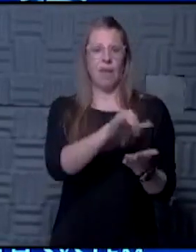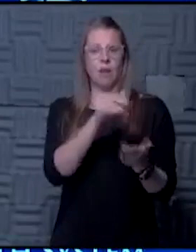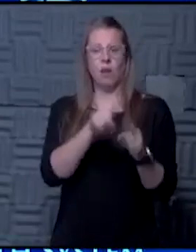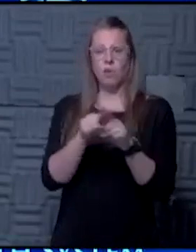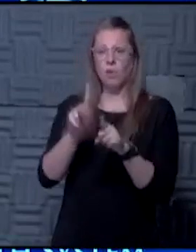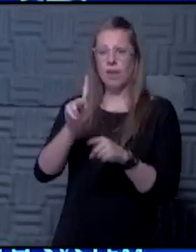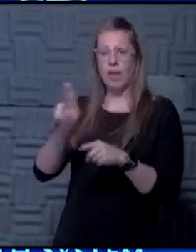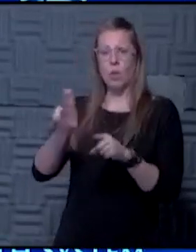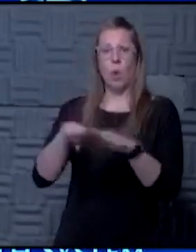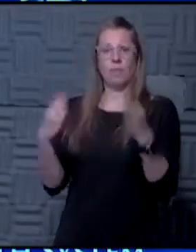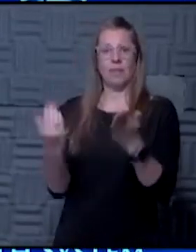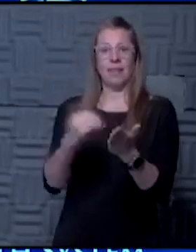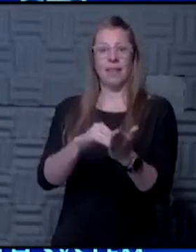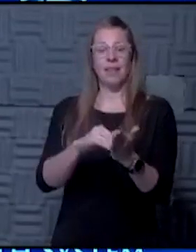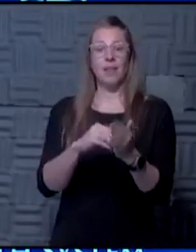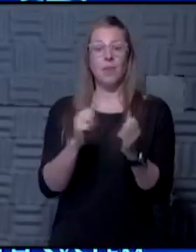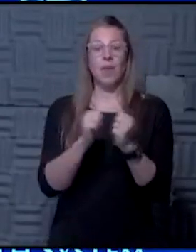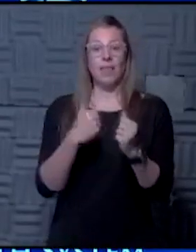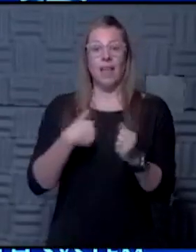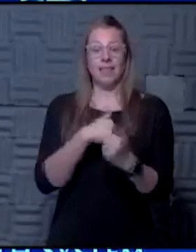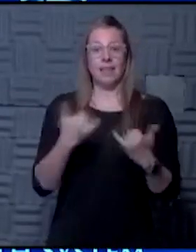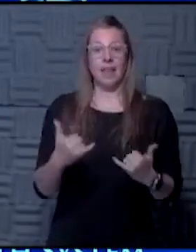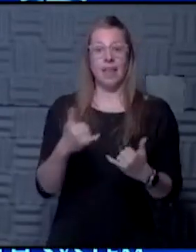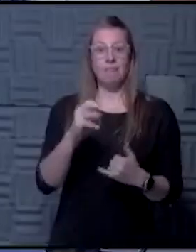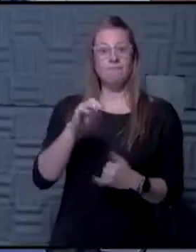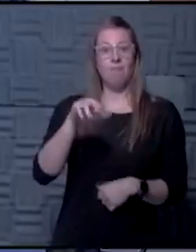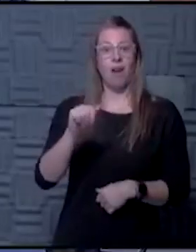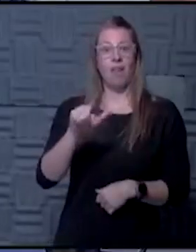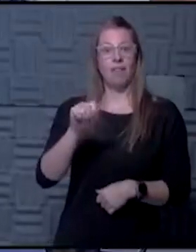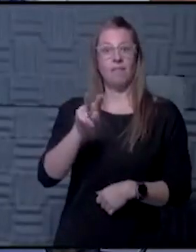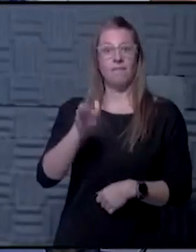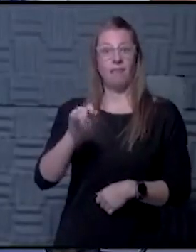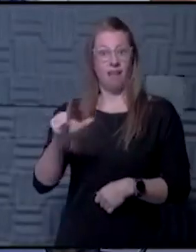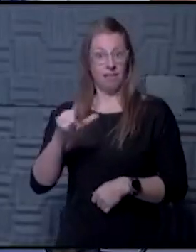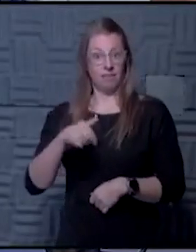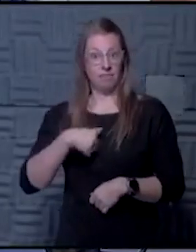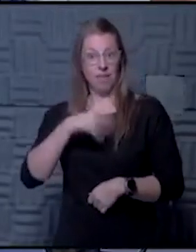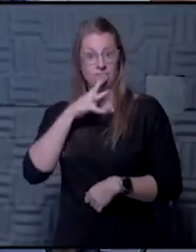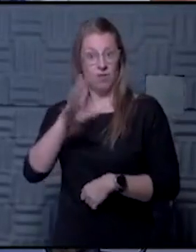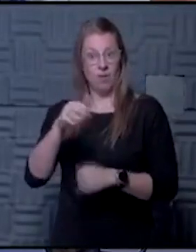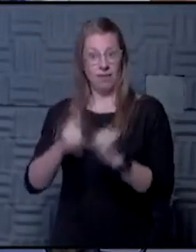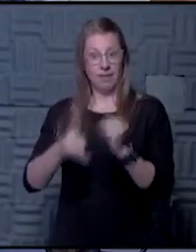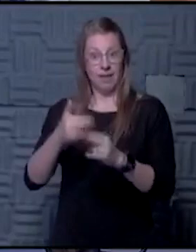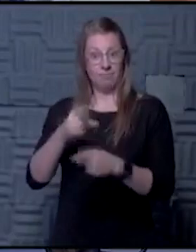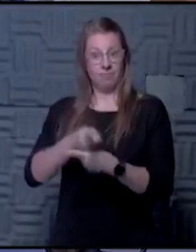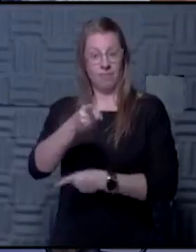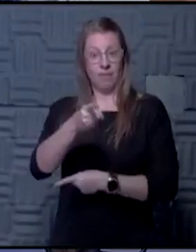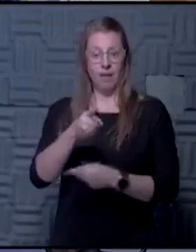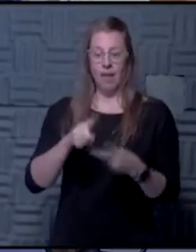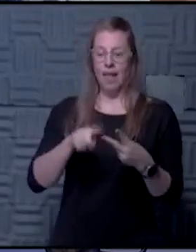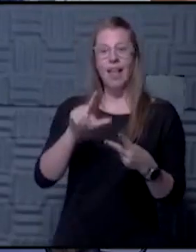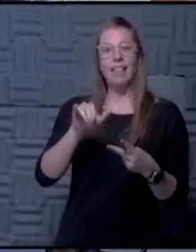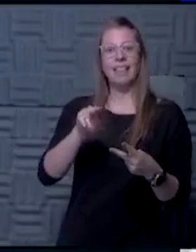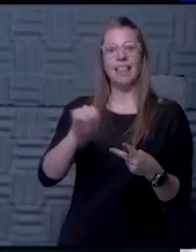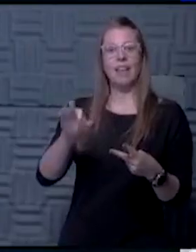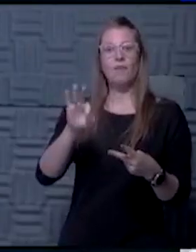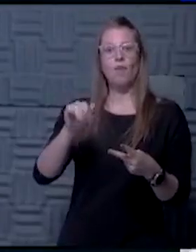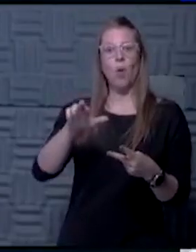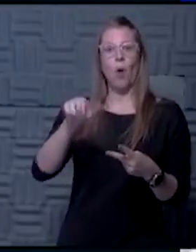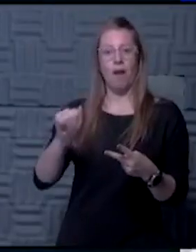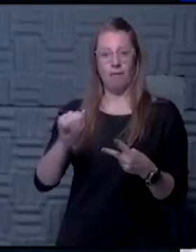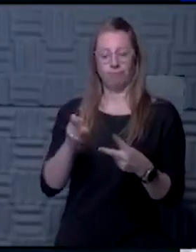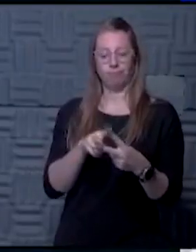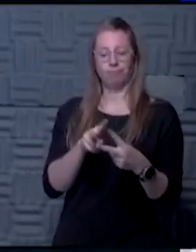that's gone. Mm-hmm. Hey, with us today are Mara Lovell. How did I do with that? Good. All right, good. And Lynn Flora. Both